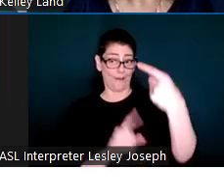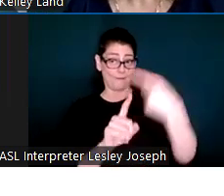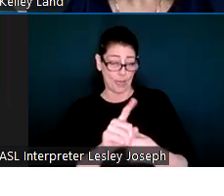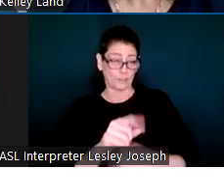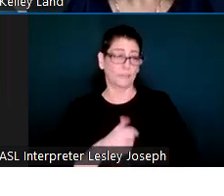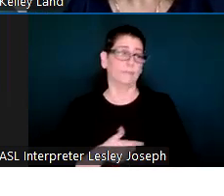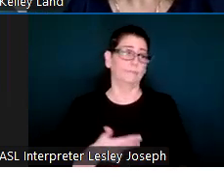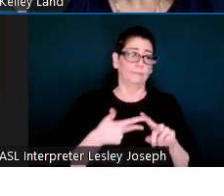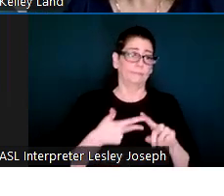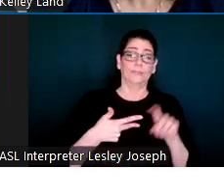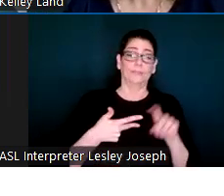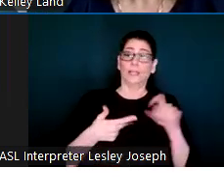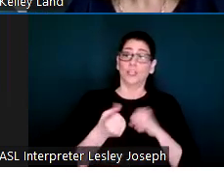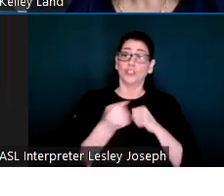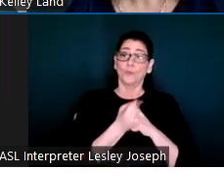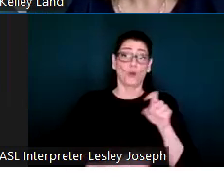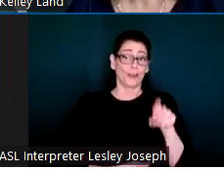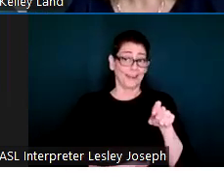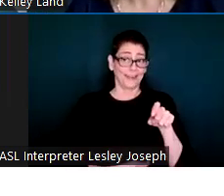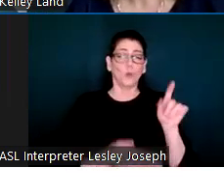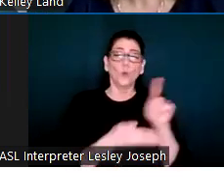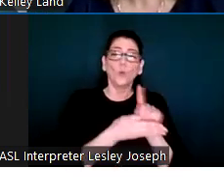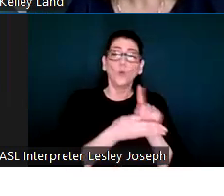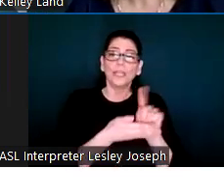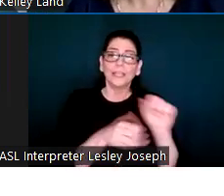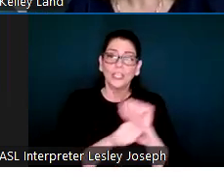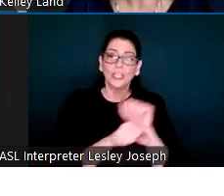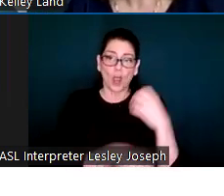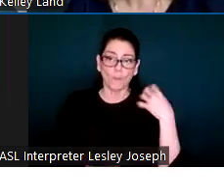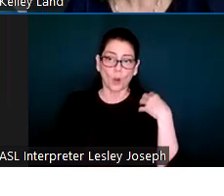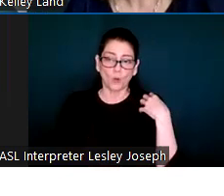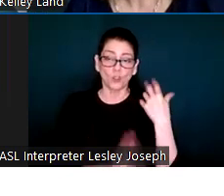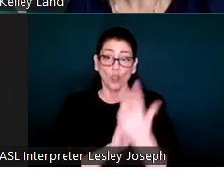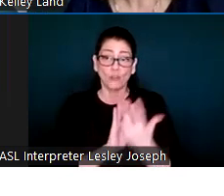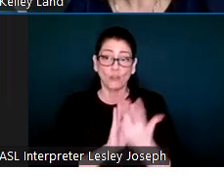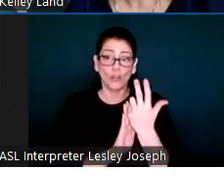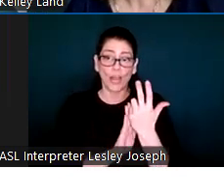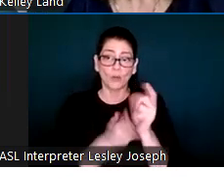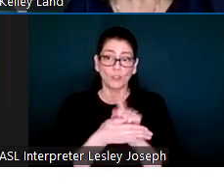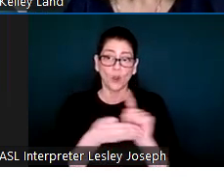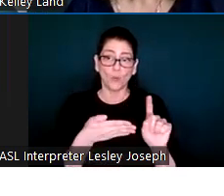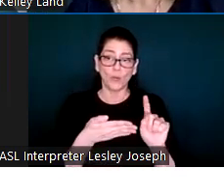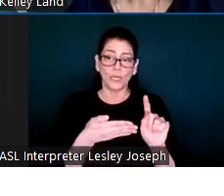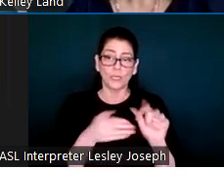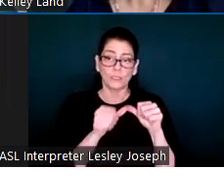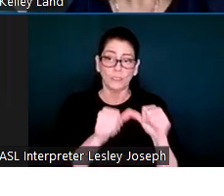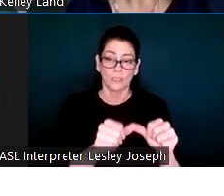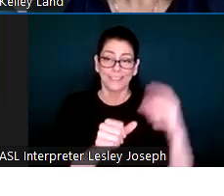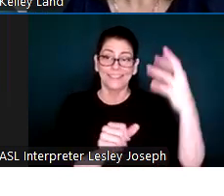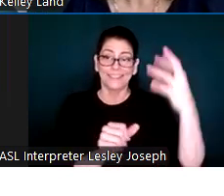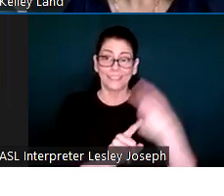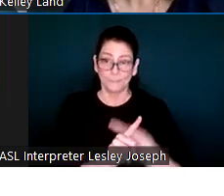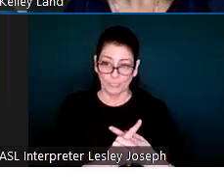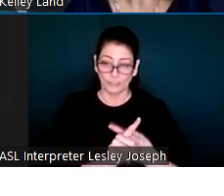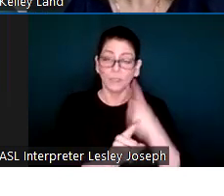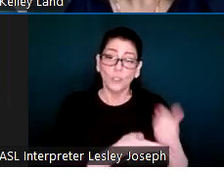is weekly job coaching. That would be 3 hours a week for 6 months. And this will assist him in